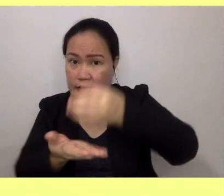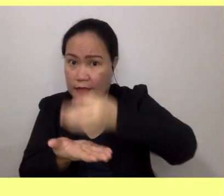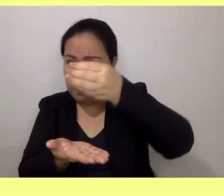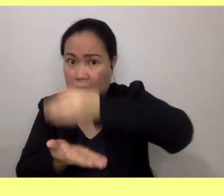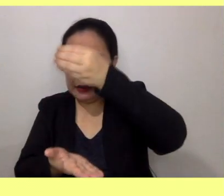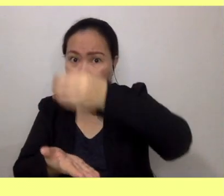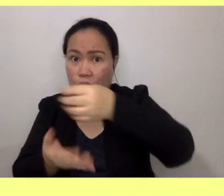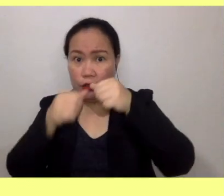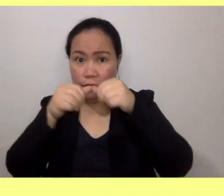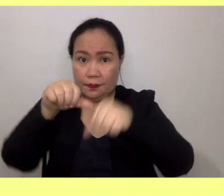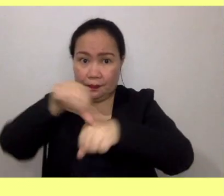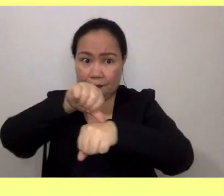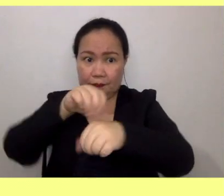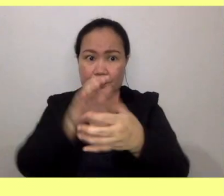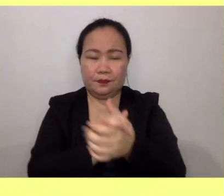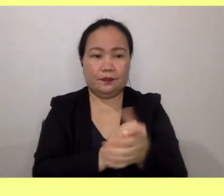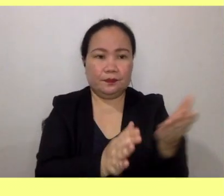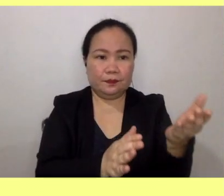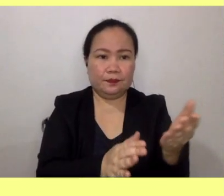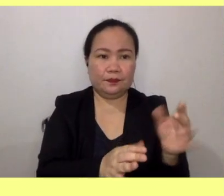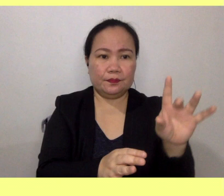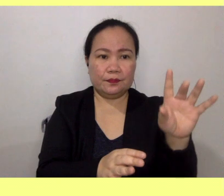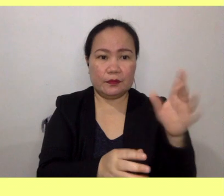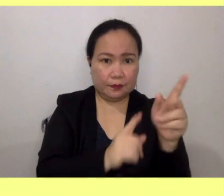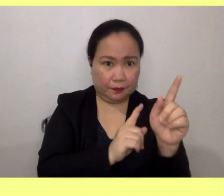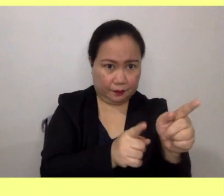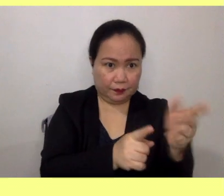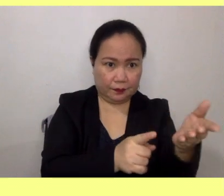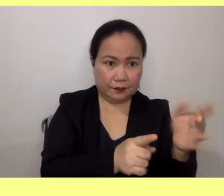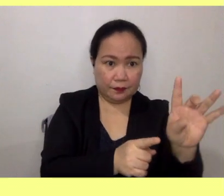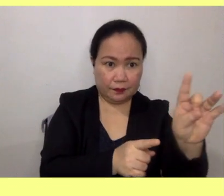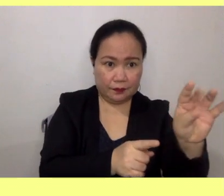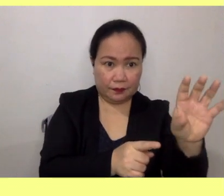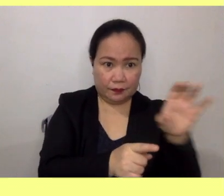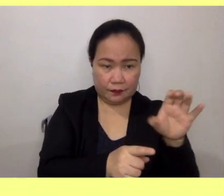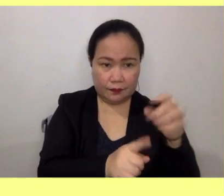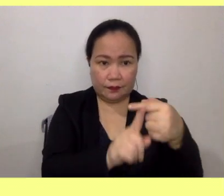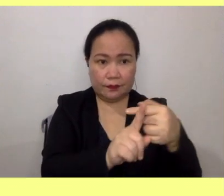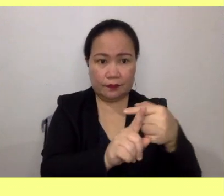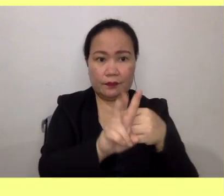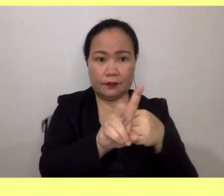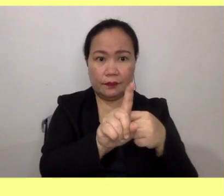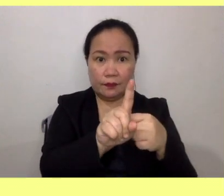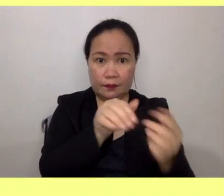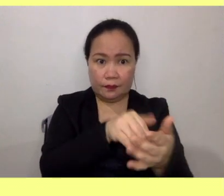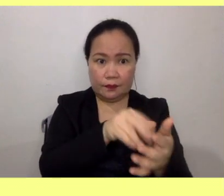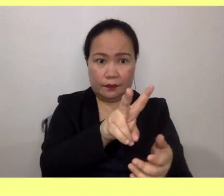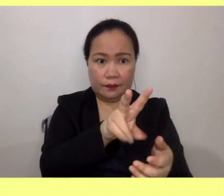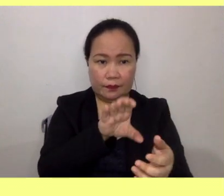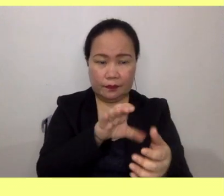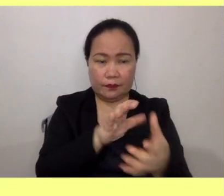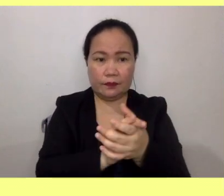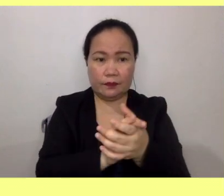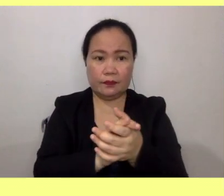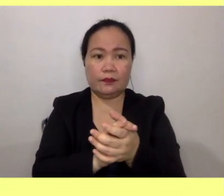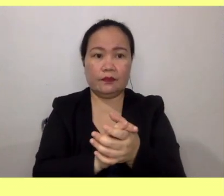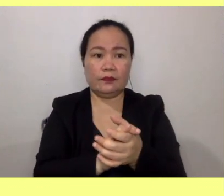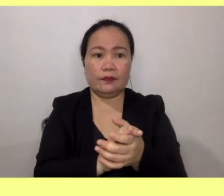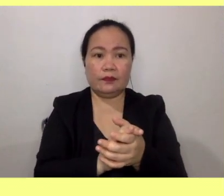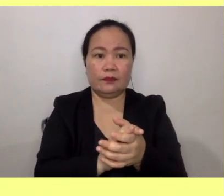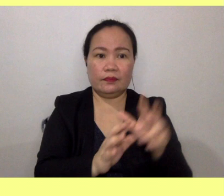inequality. So, you will have 800 and 1,200 is less than